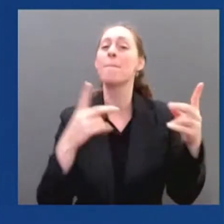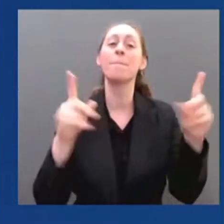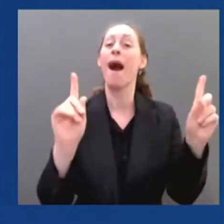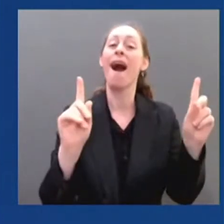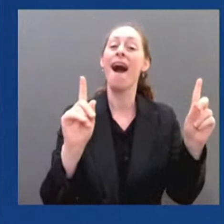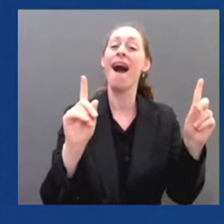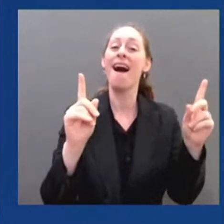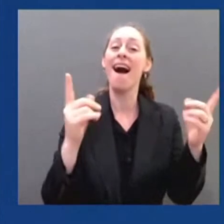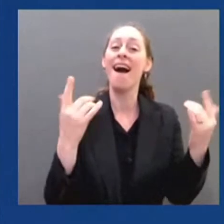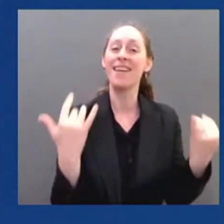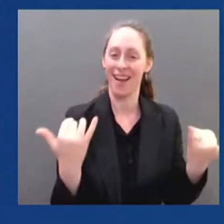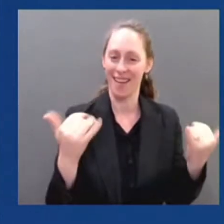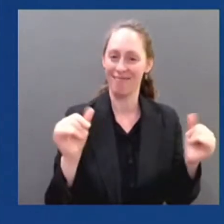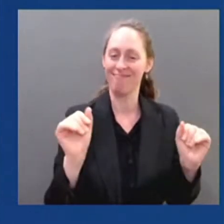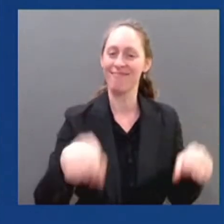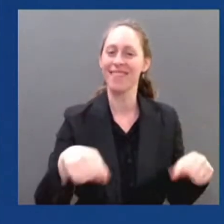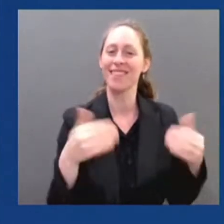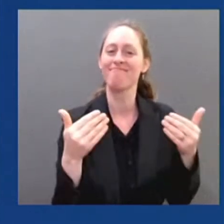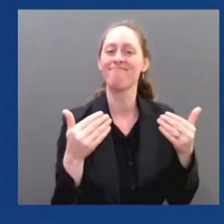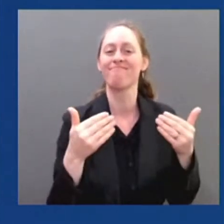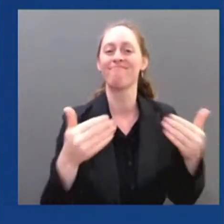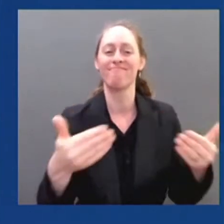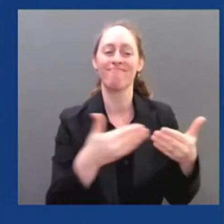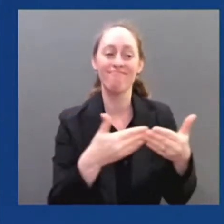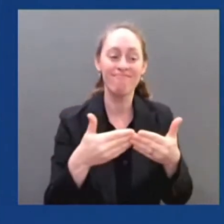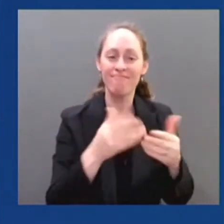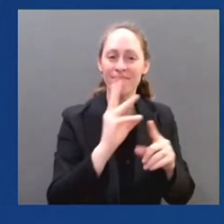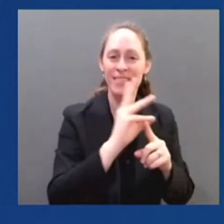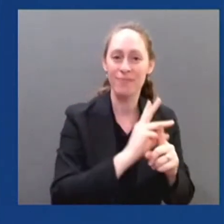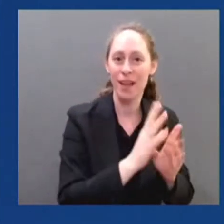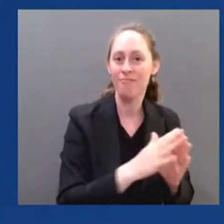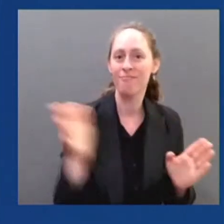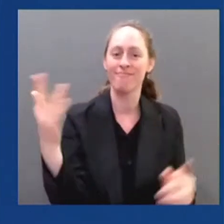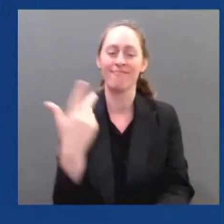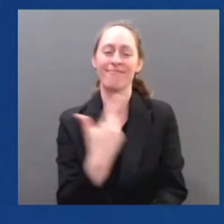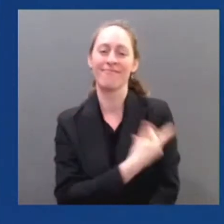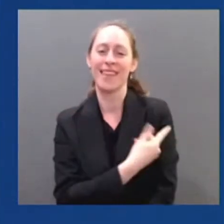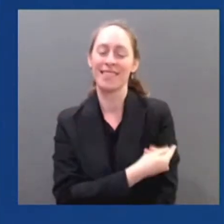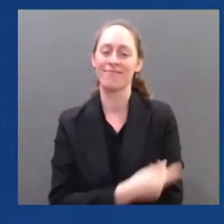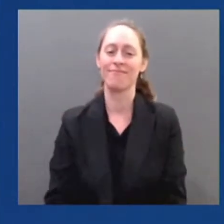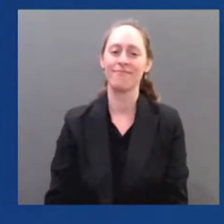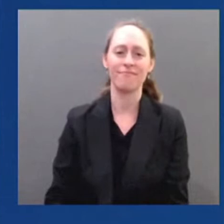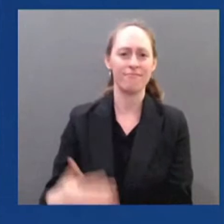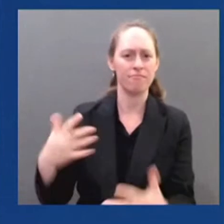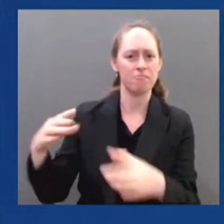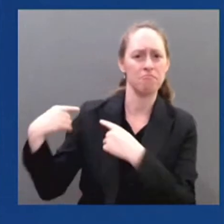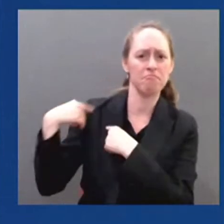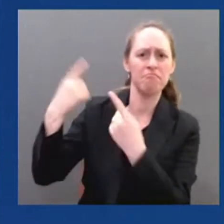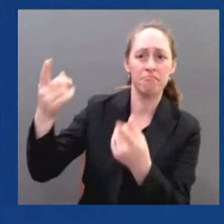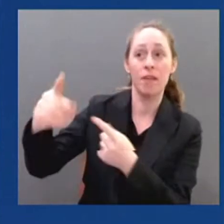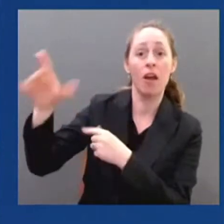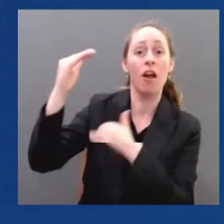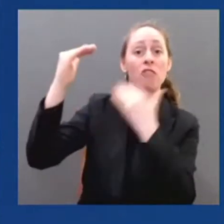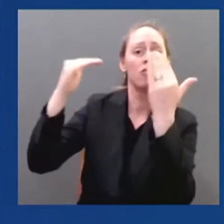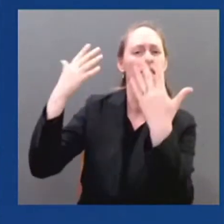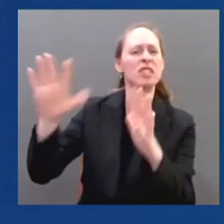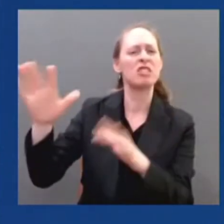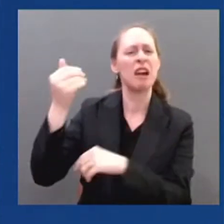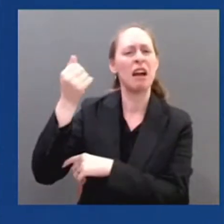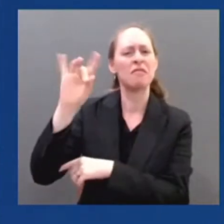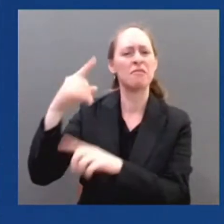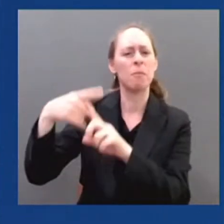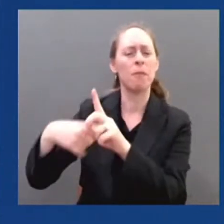set of vaccines became available for adults. And just over the last week, we saw the FDA authorize and CDC